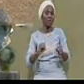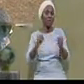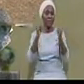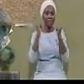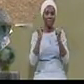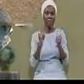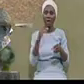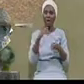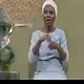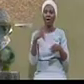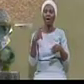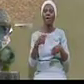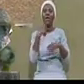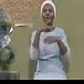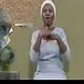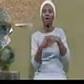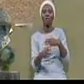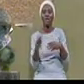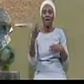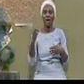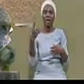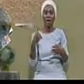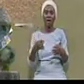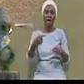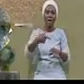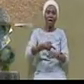In the blood of the